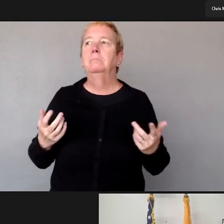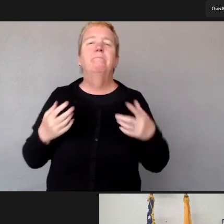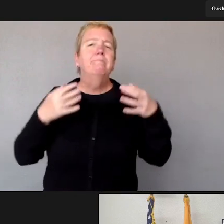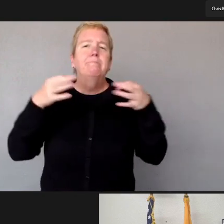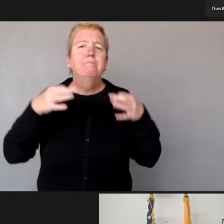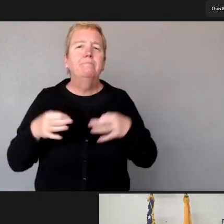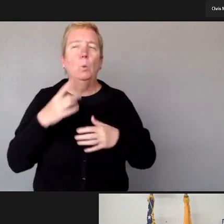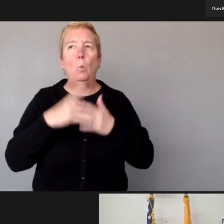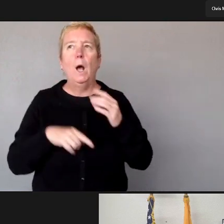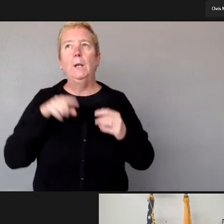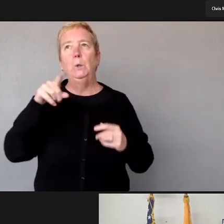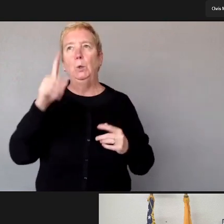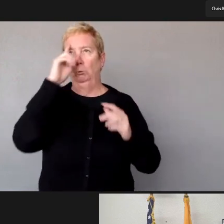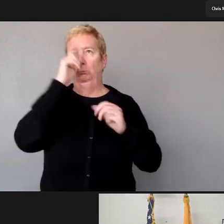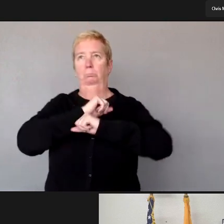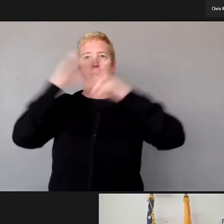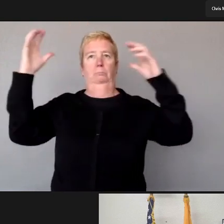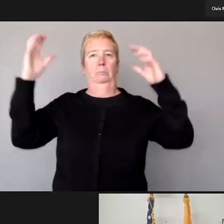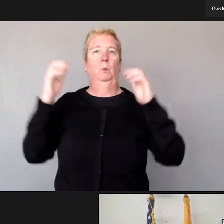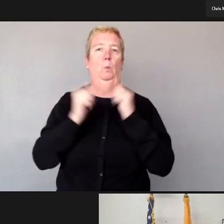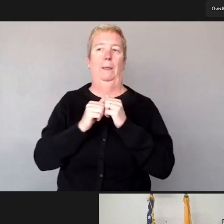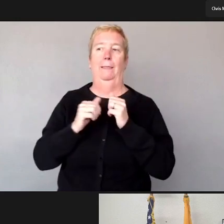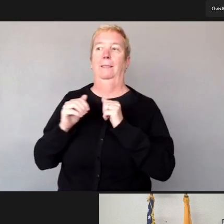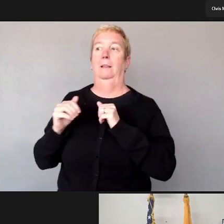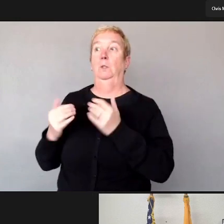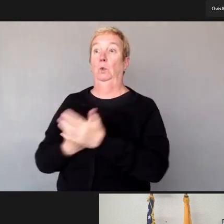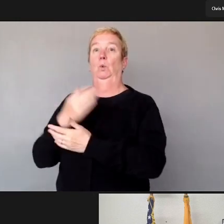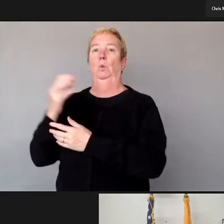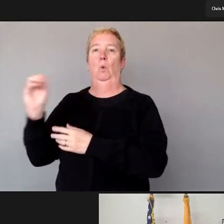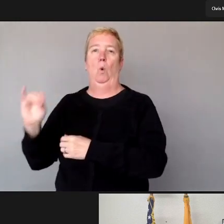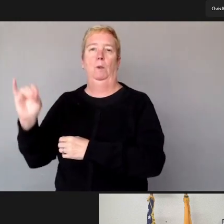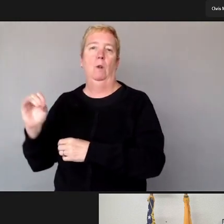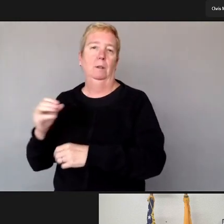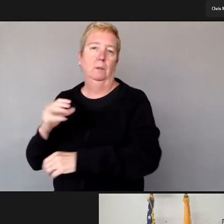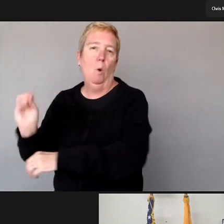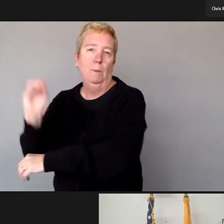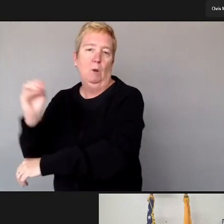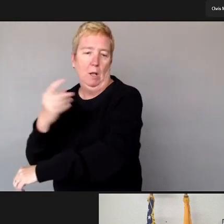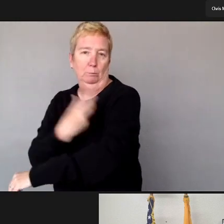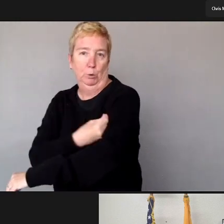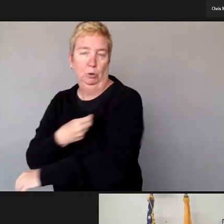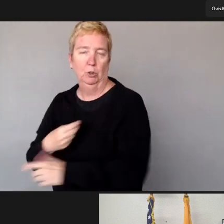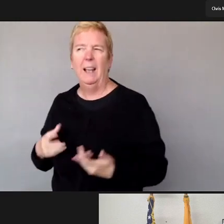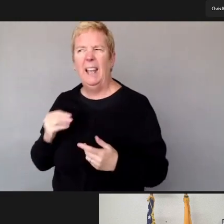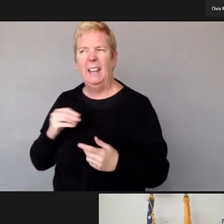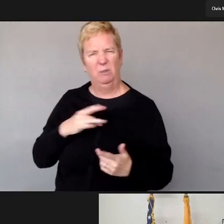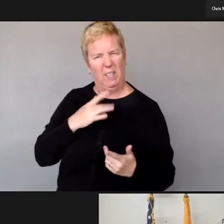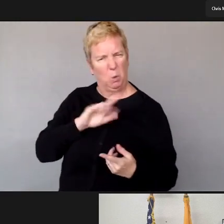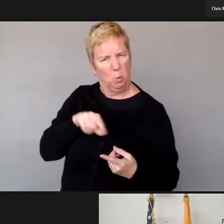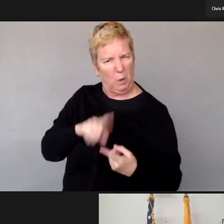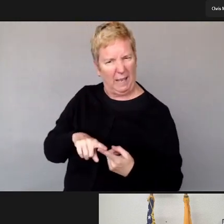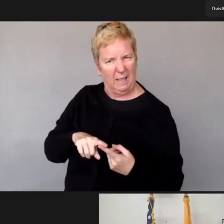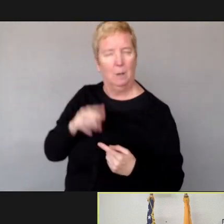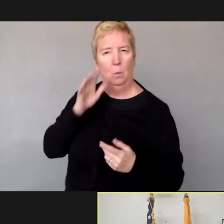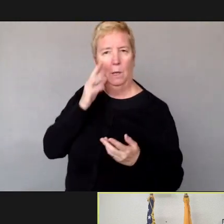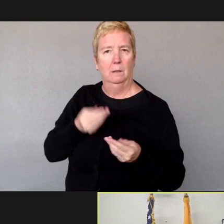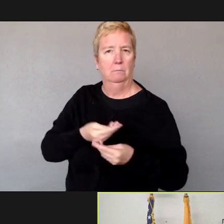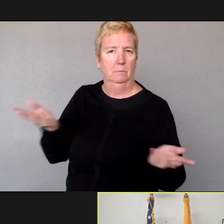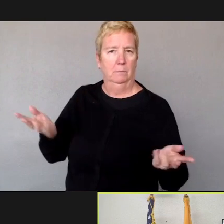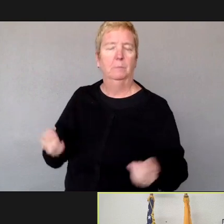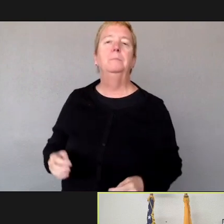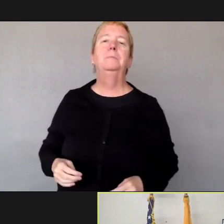what you guys are planning on and what people should expect for those Omicron boosters, and remind us of when again, please. Thank you. Yeah,